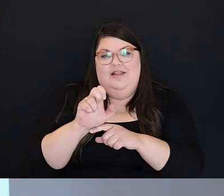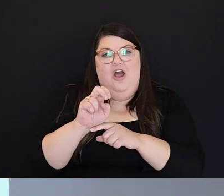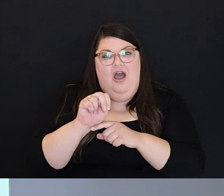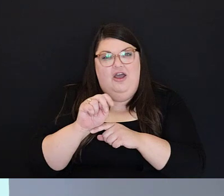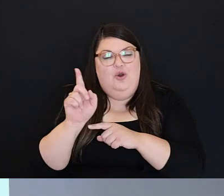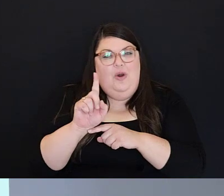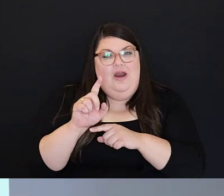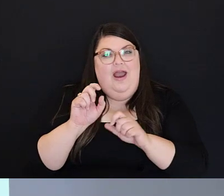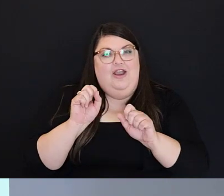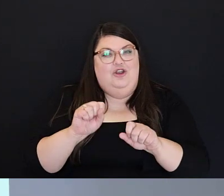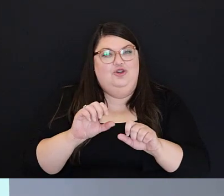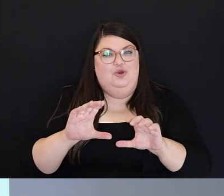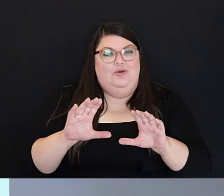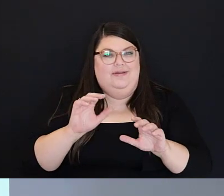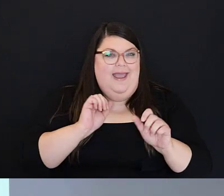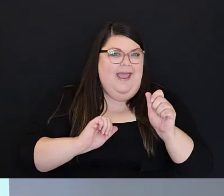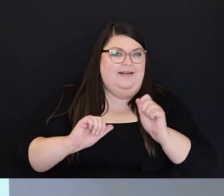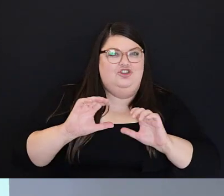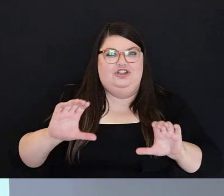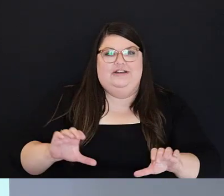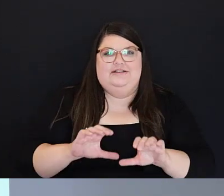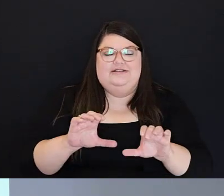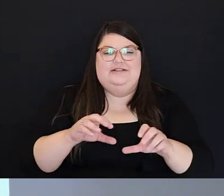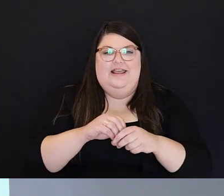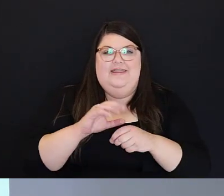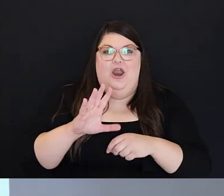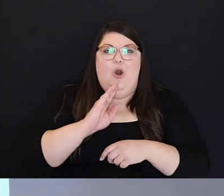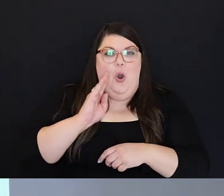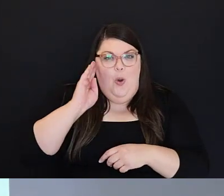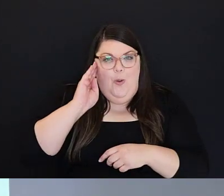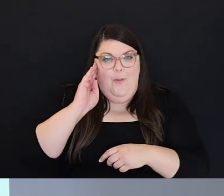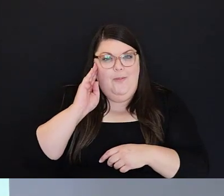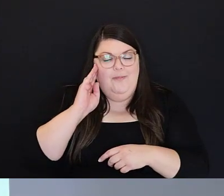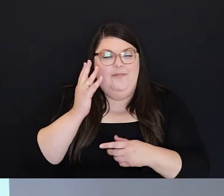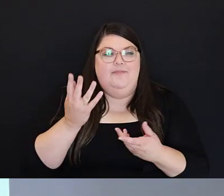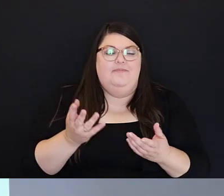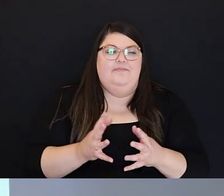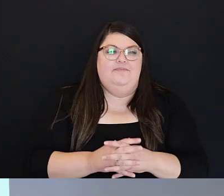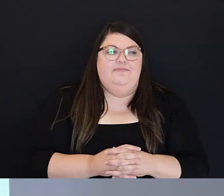able to, do these actions in their home.